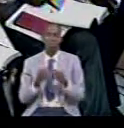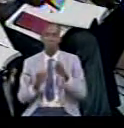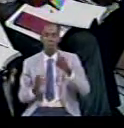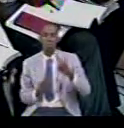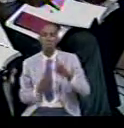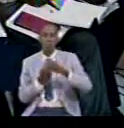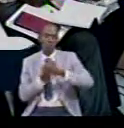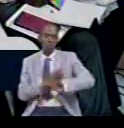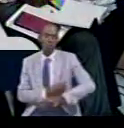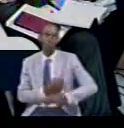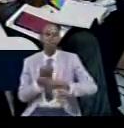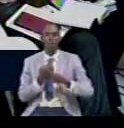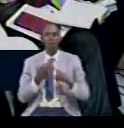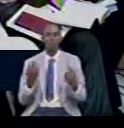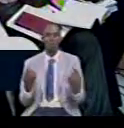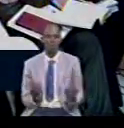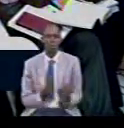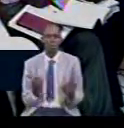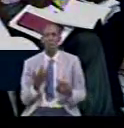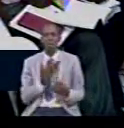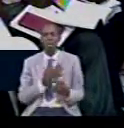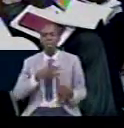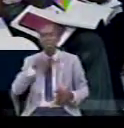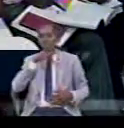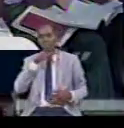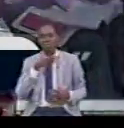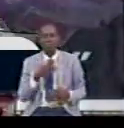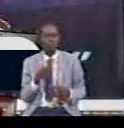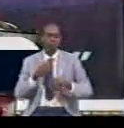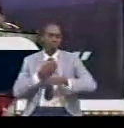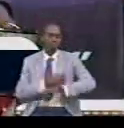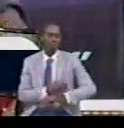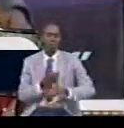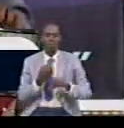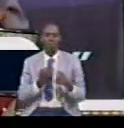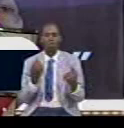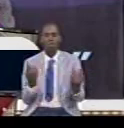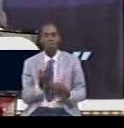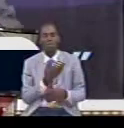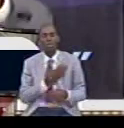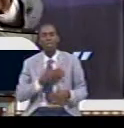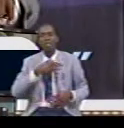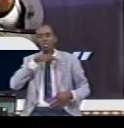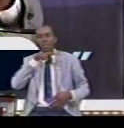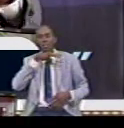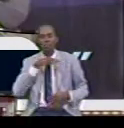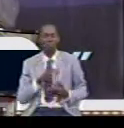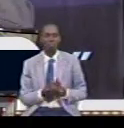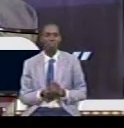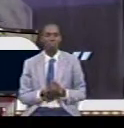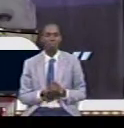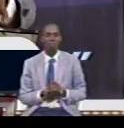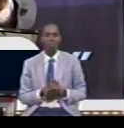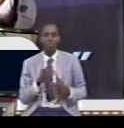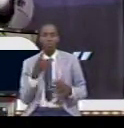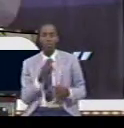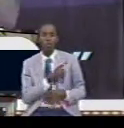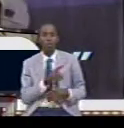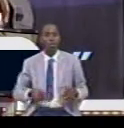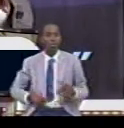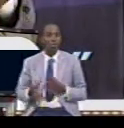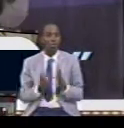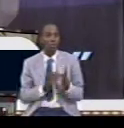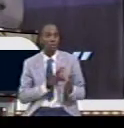from sin and defilement. Preservation from sin and defilement. The Lord Jesus Christ